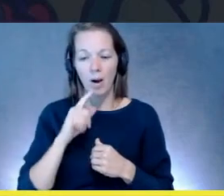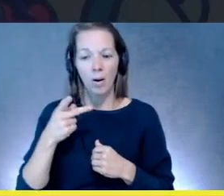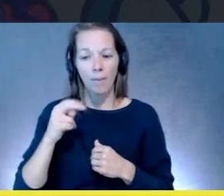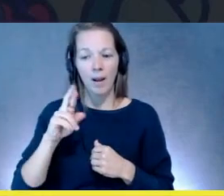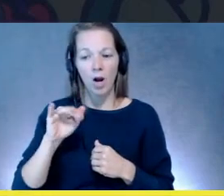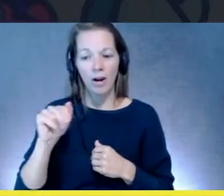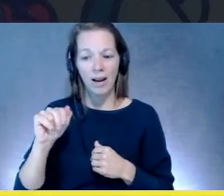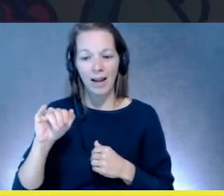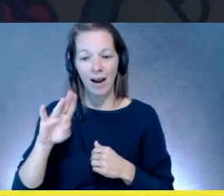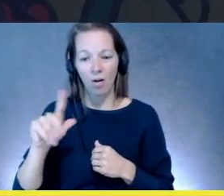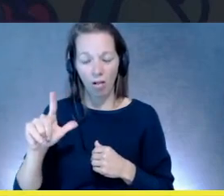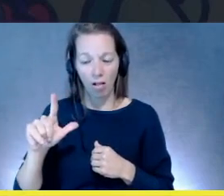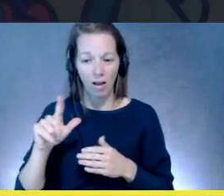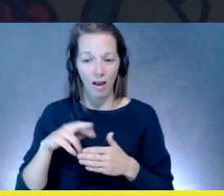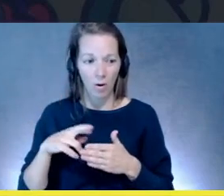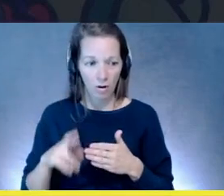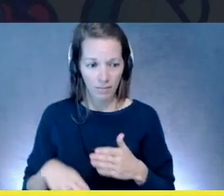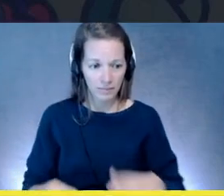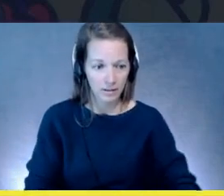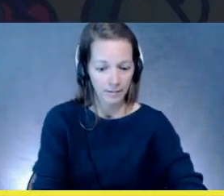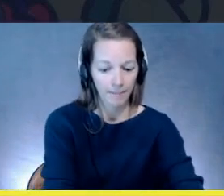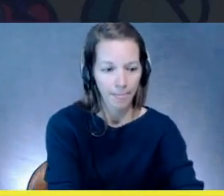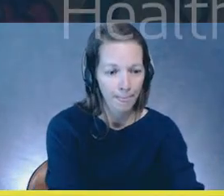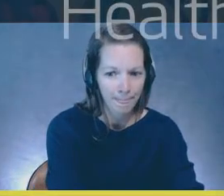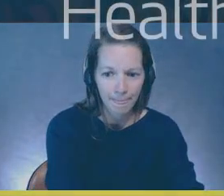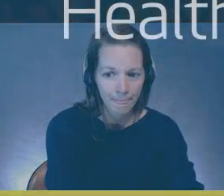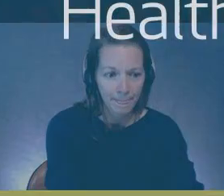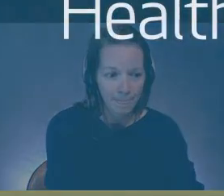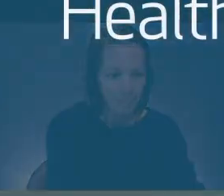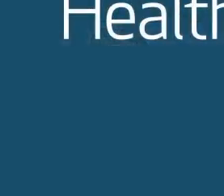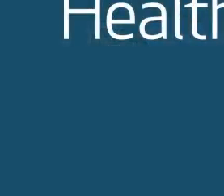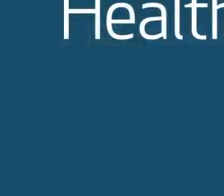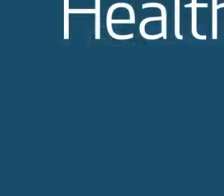And as soon as the slides are ready.